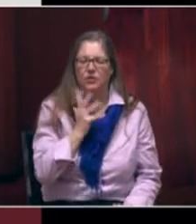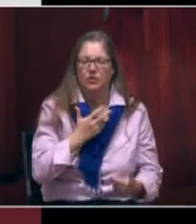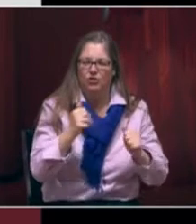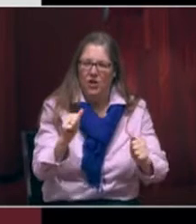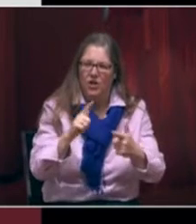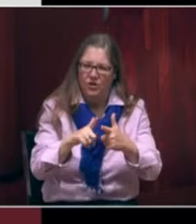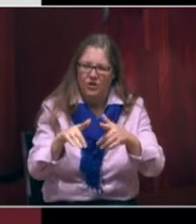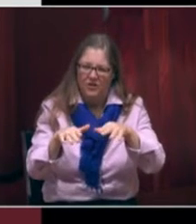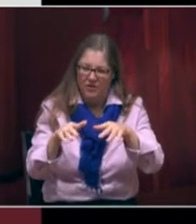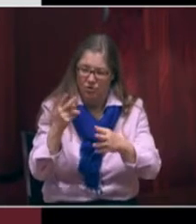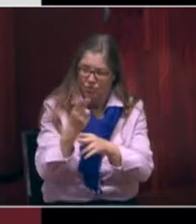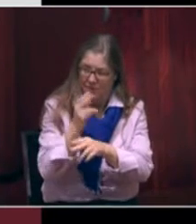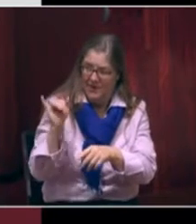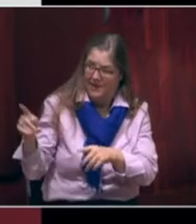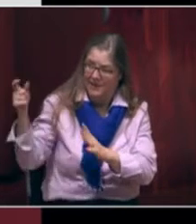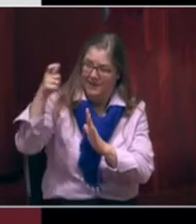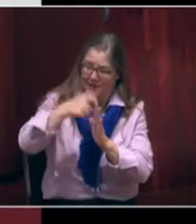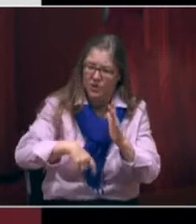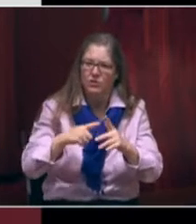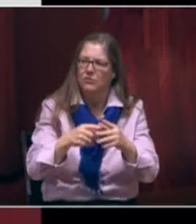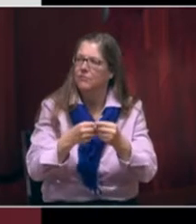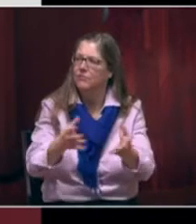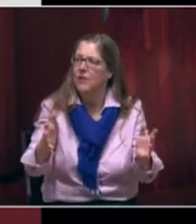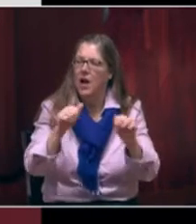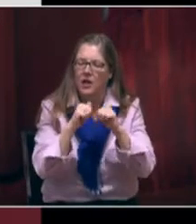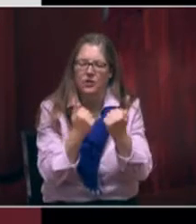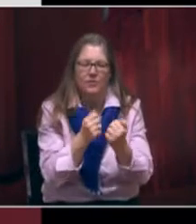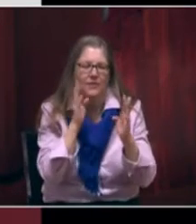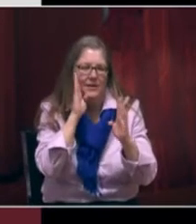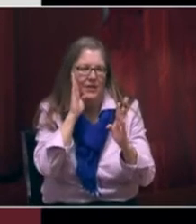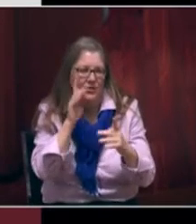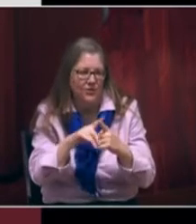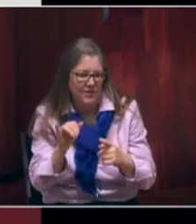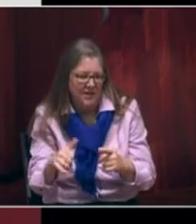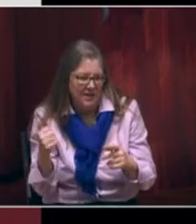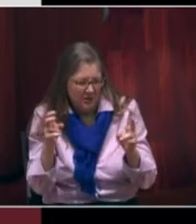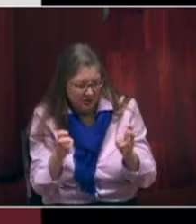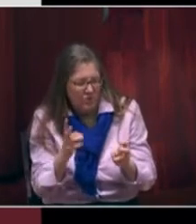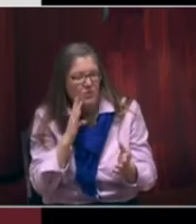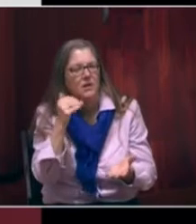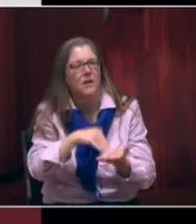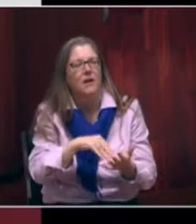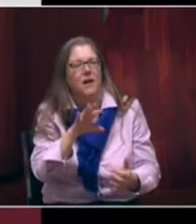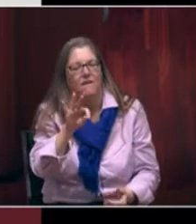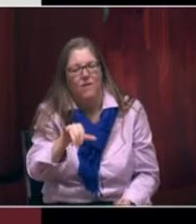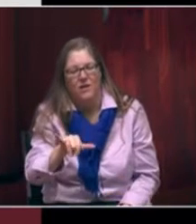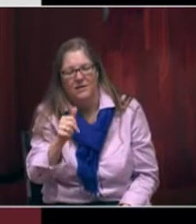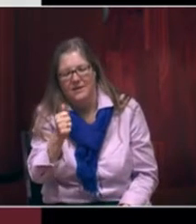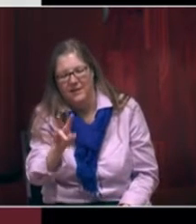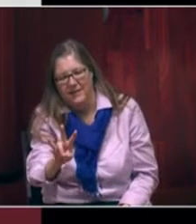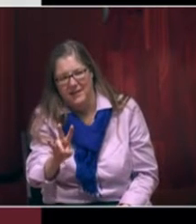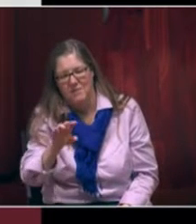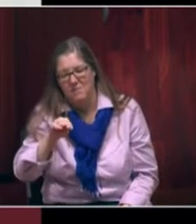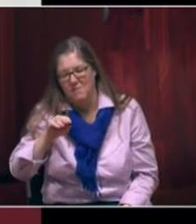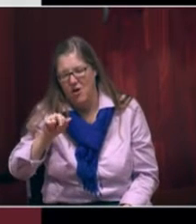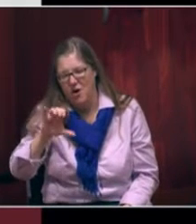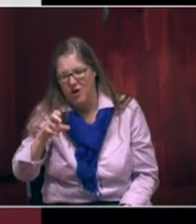little more attention to this issue. We'll put it out again for FY 2017 near the end of March. It goes